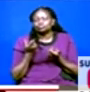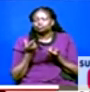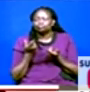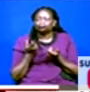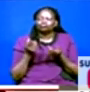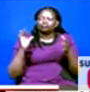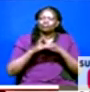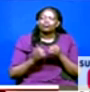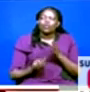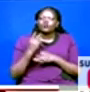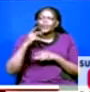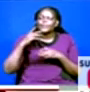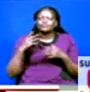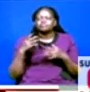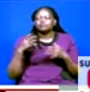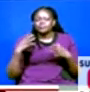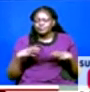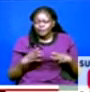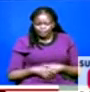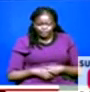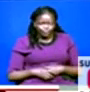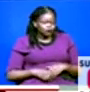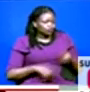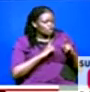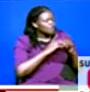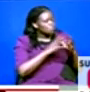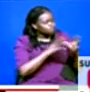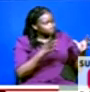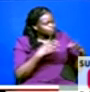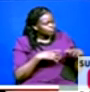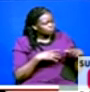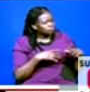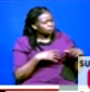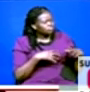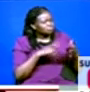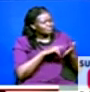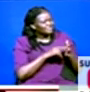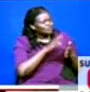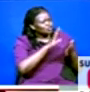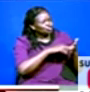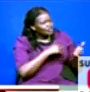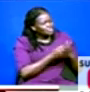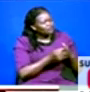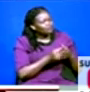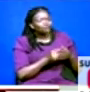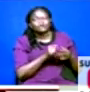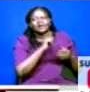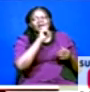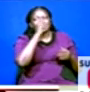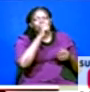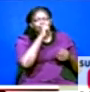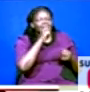the population. Okay, as we wind down, you talk about growth. How does the structure of KPSA look like, finally, just in 2 seconds?